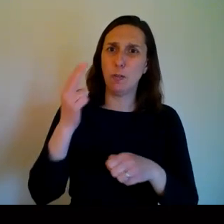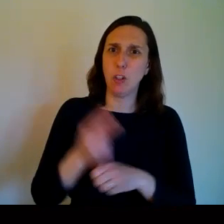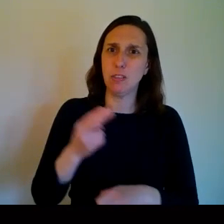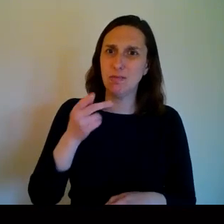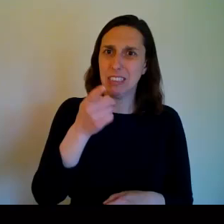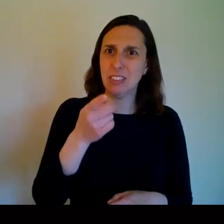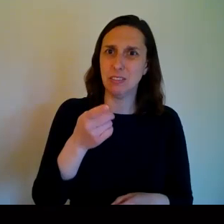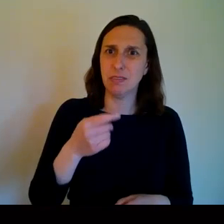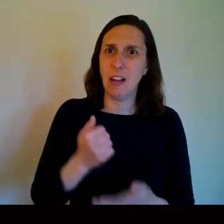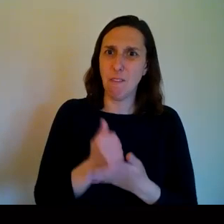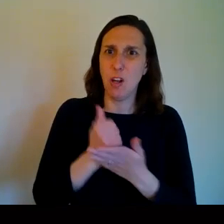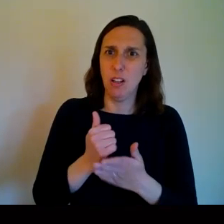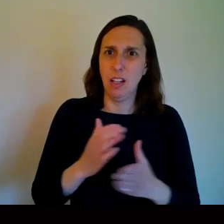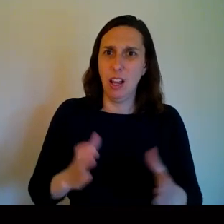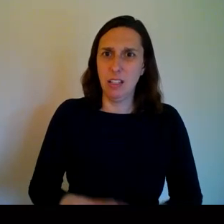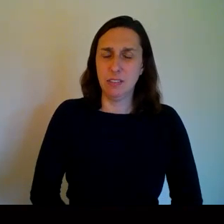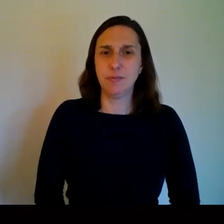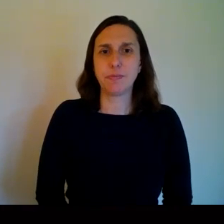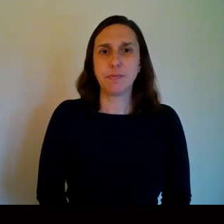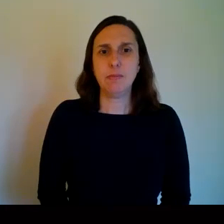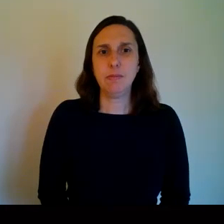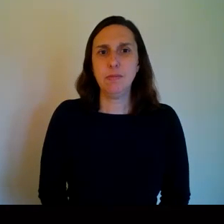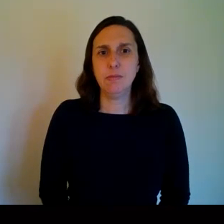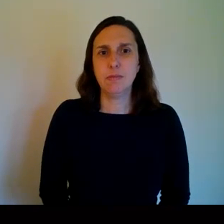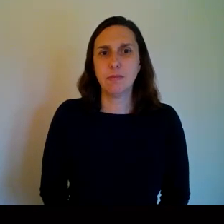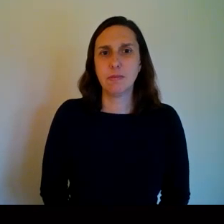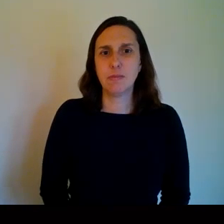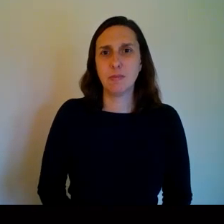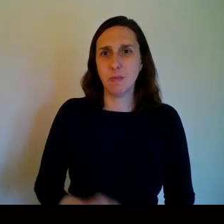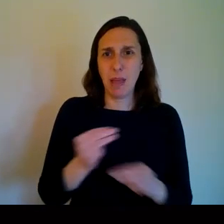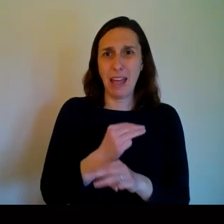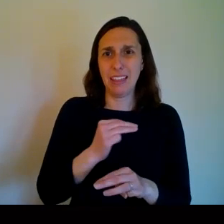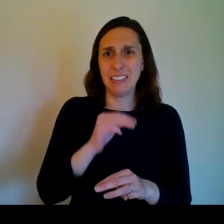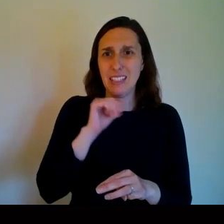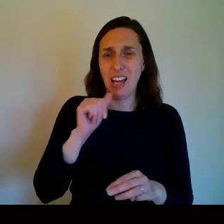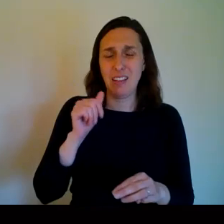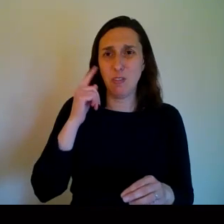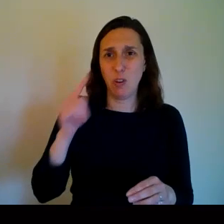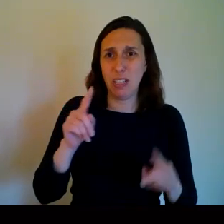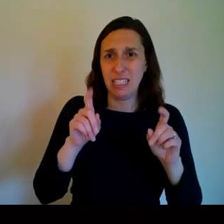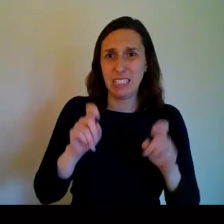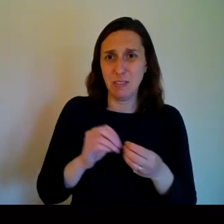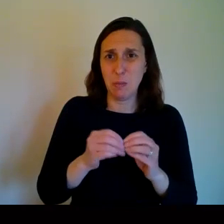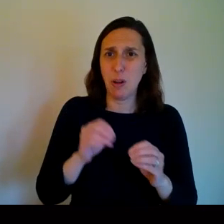here, because math doesn't exist as like a test of numbers. It exists for